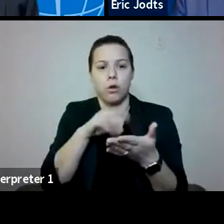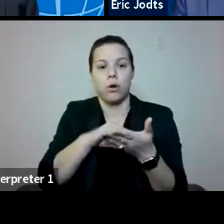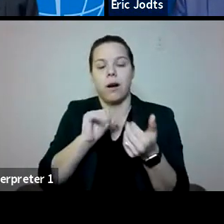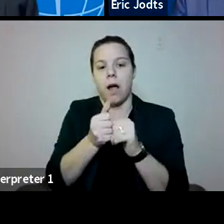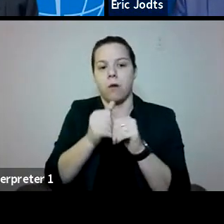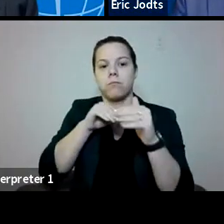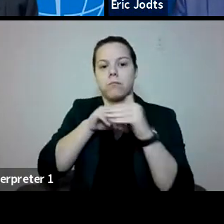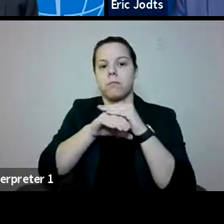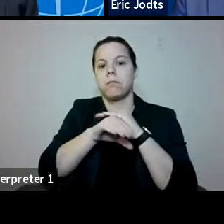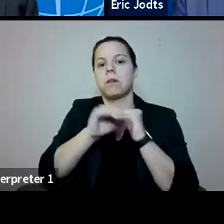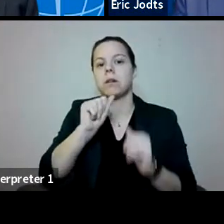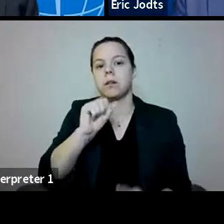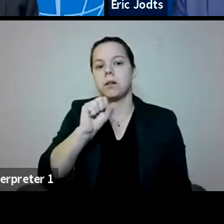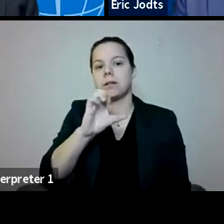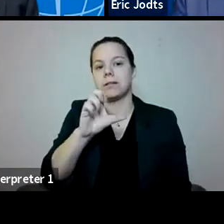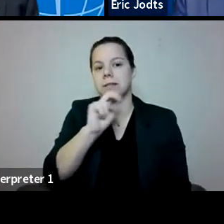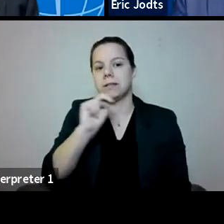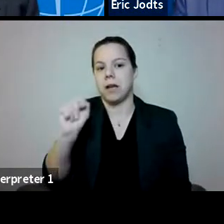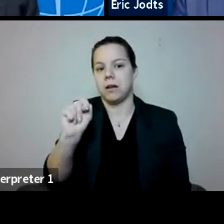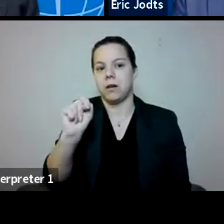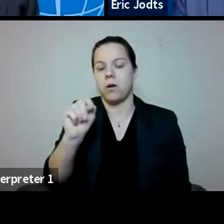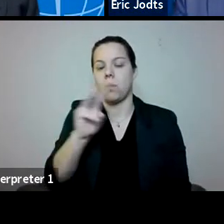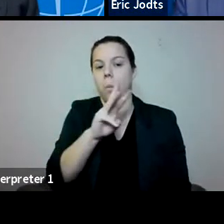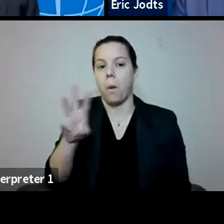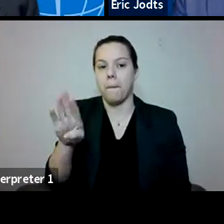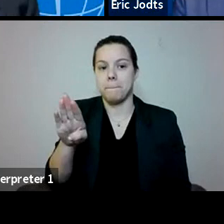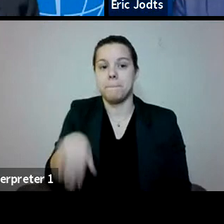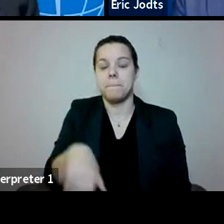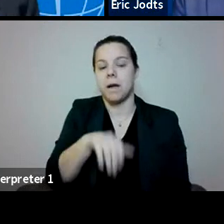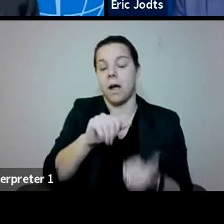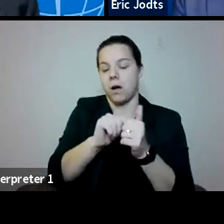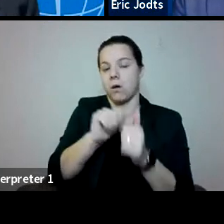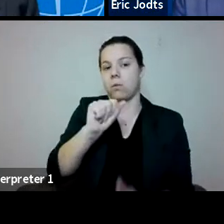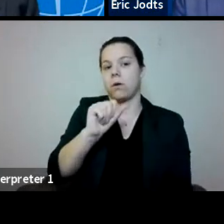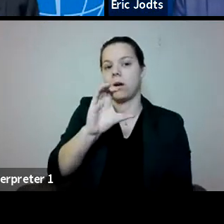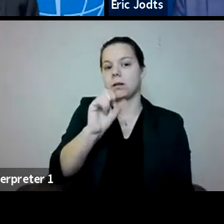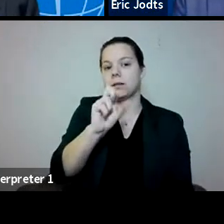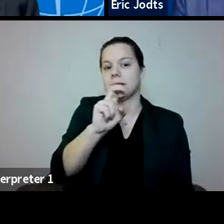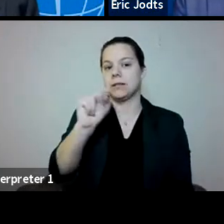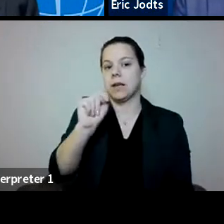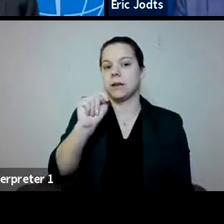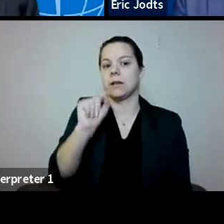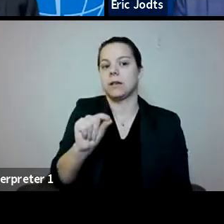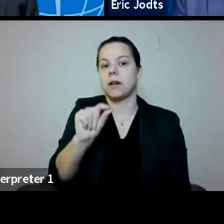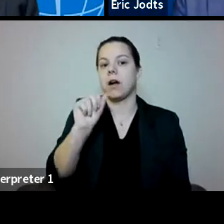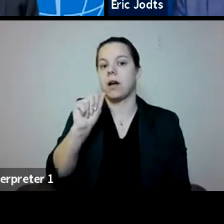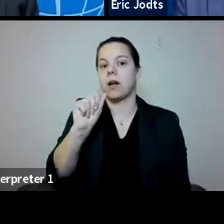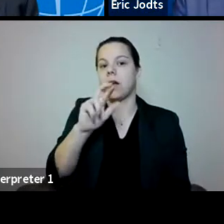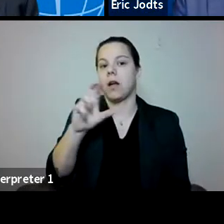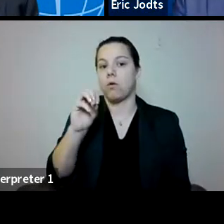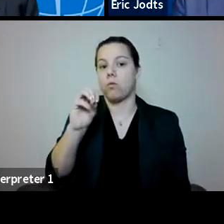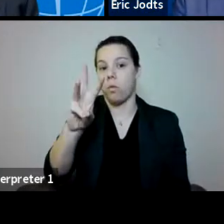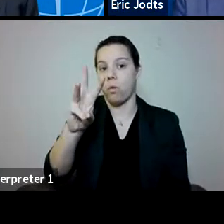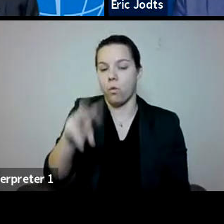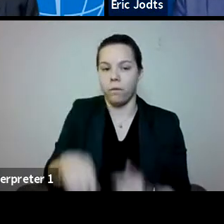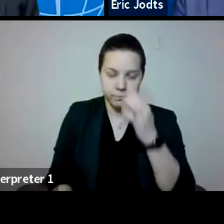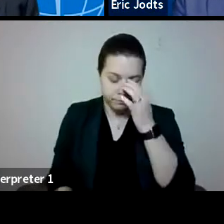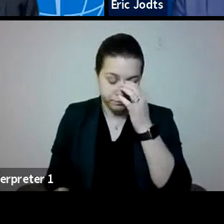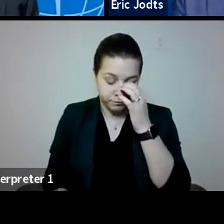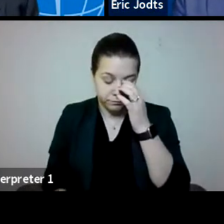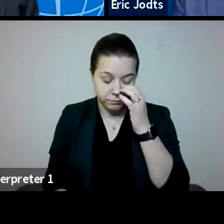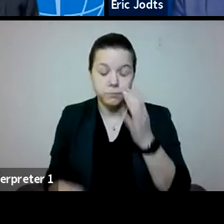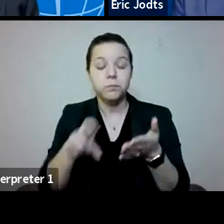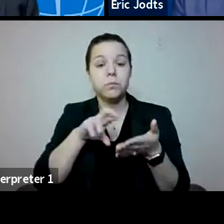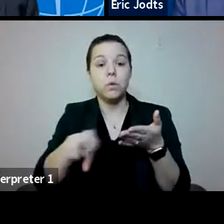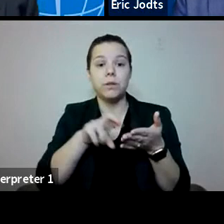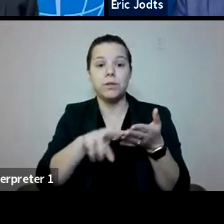website, ascent.aero. And so the research of Ascent needs to go through one of the 16